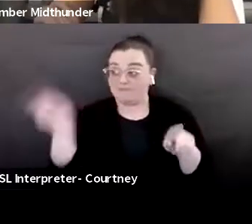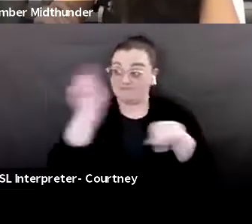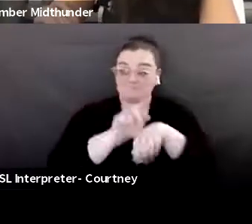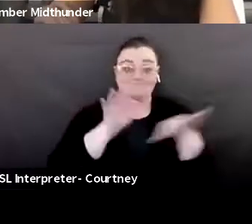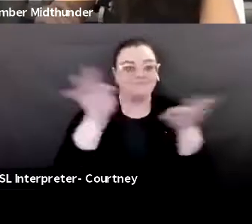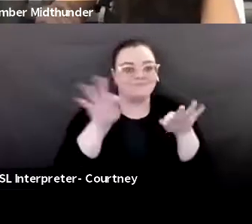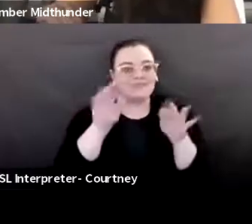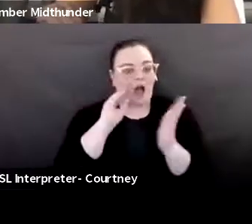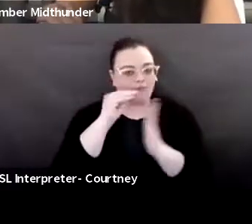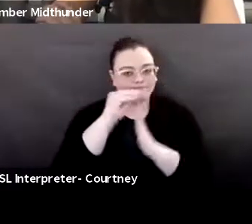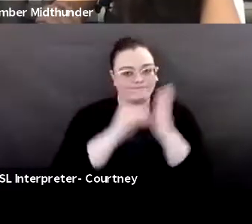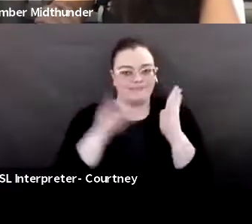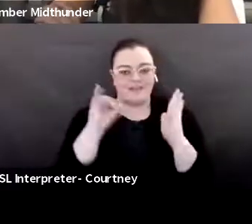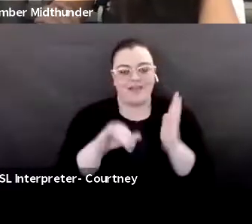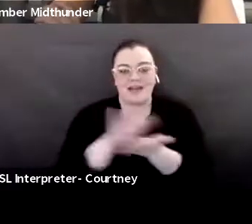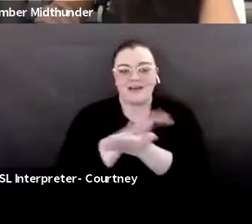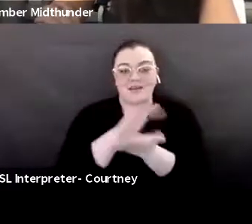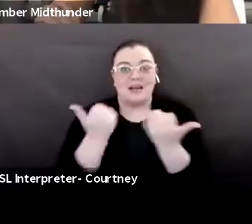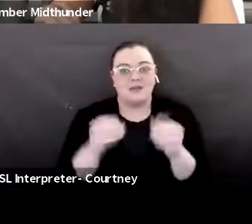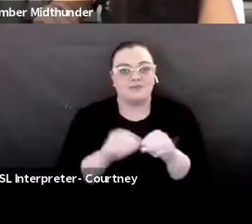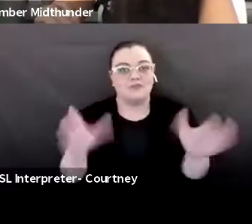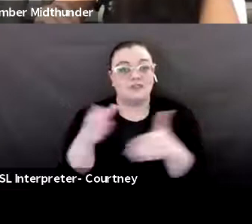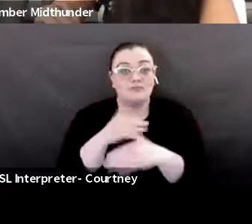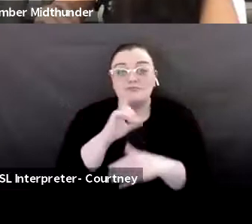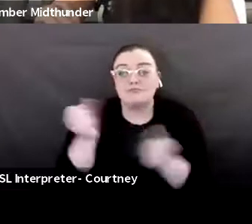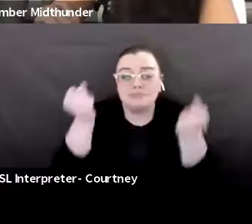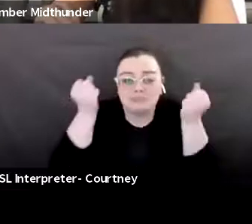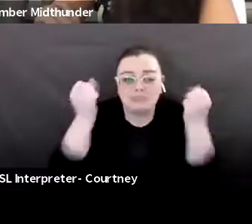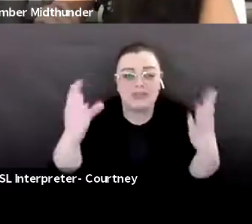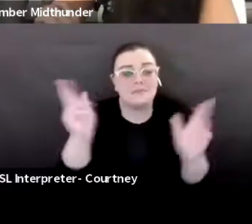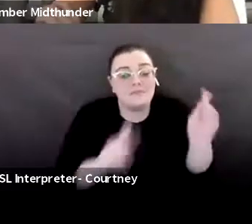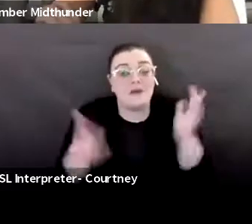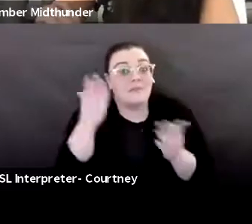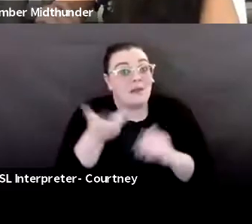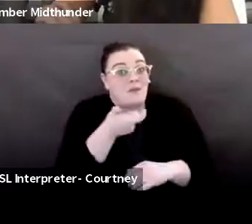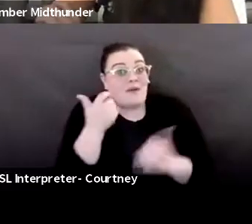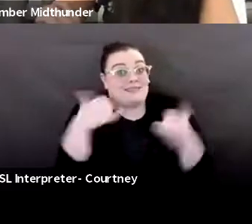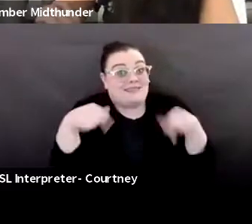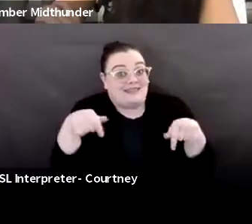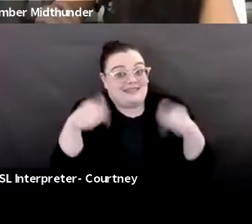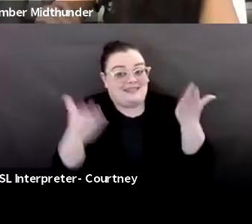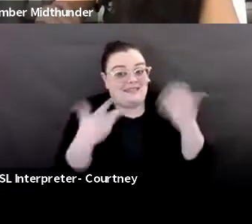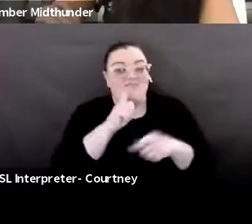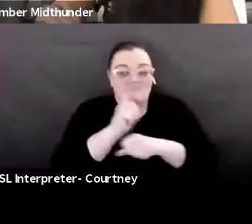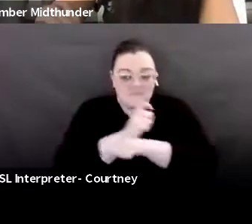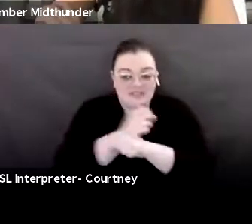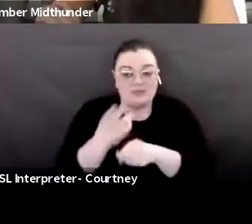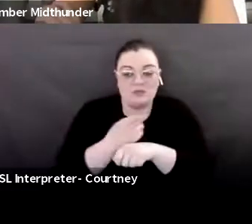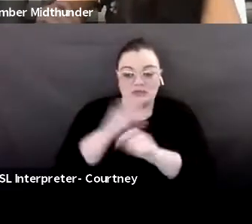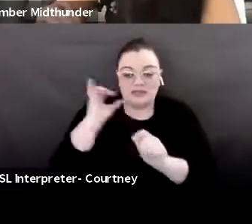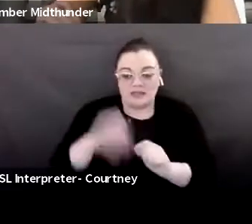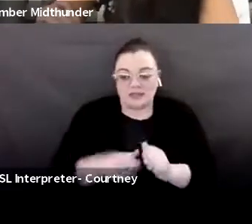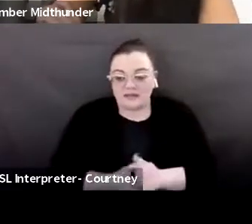the document that, like, I bet you hundreds of people who might be watching this show have actually received.